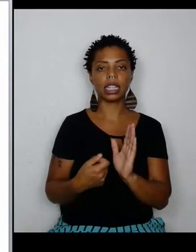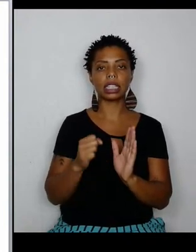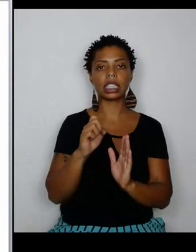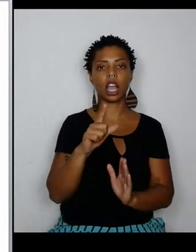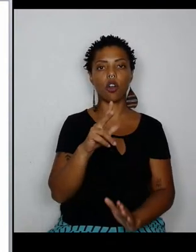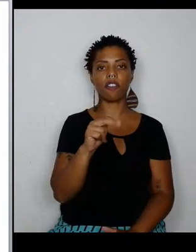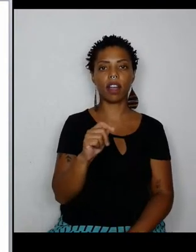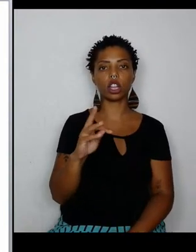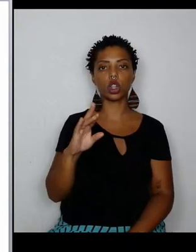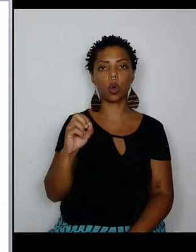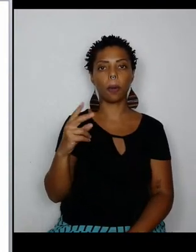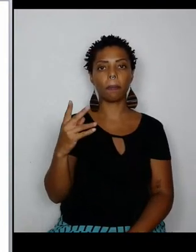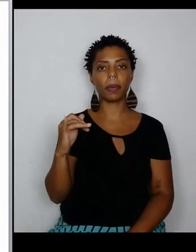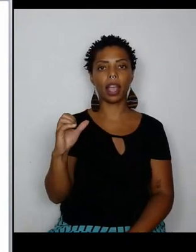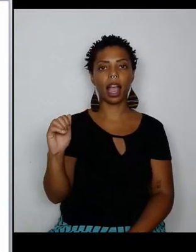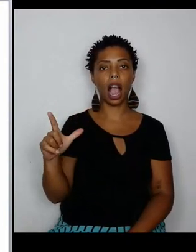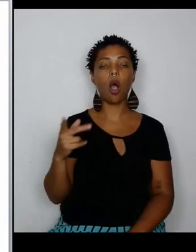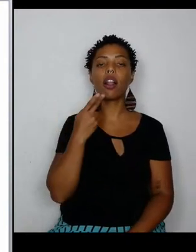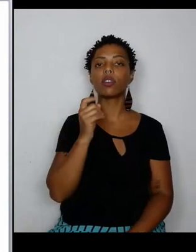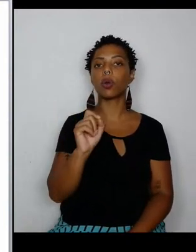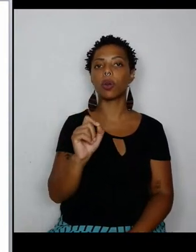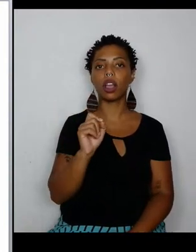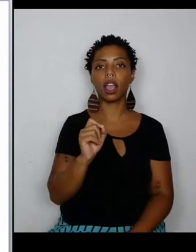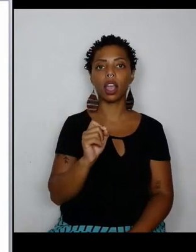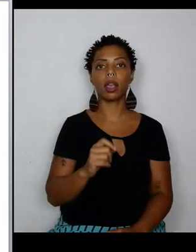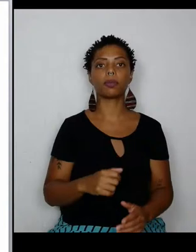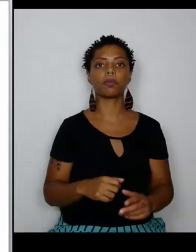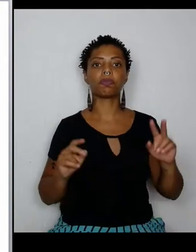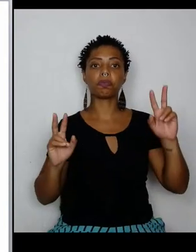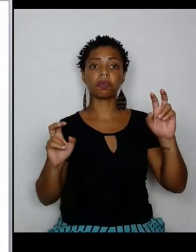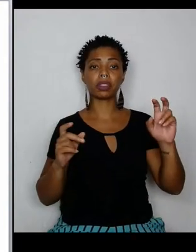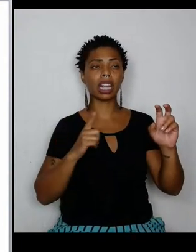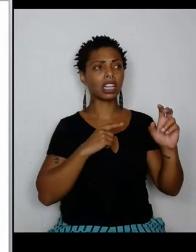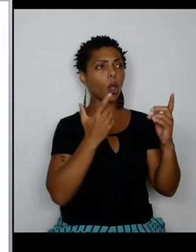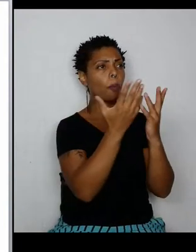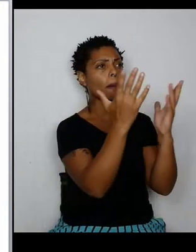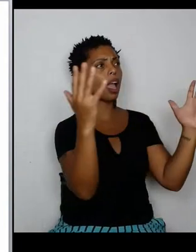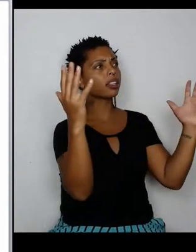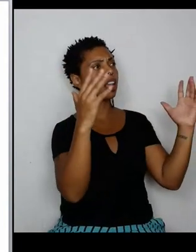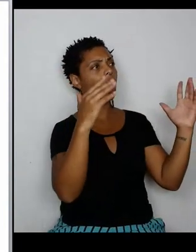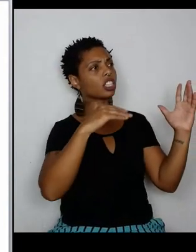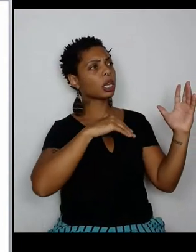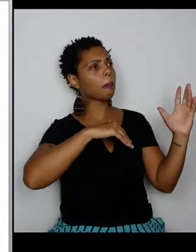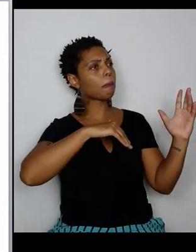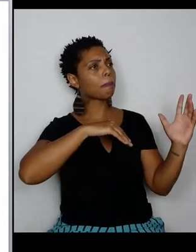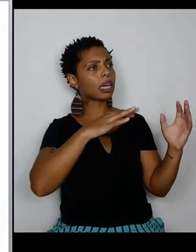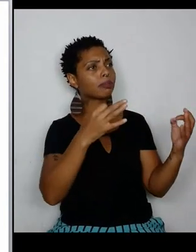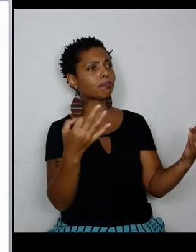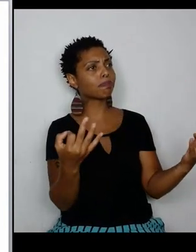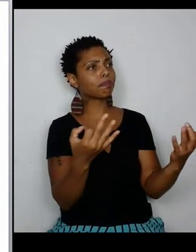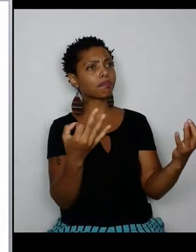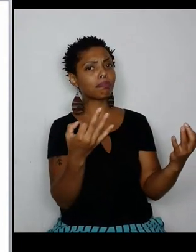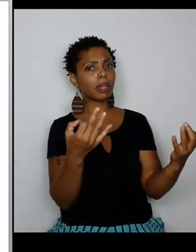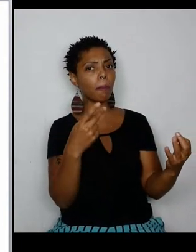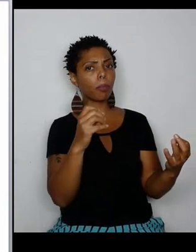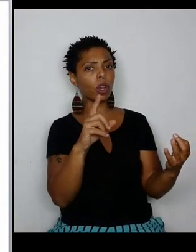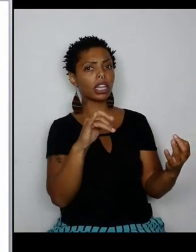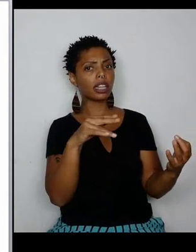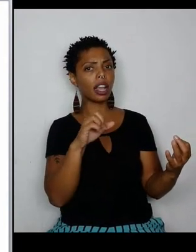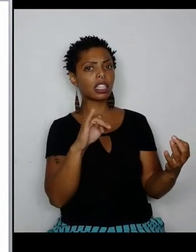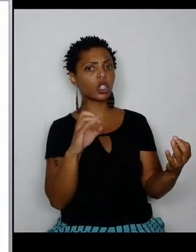written by asis chateaubriand in the tropical jungle is there a more suggestive polynesian